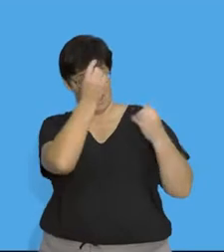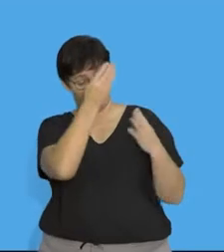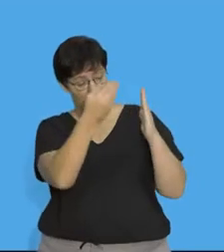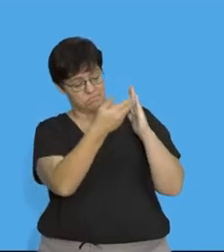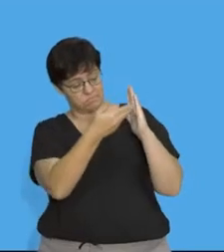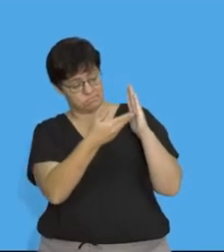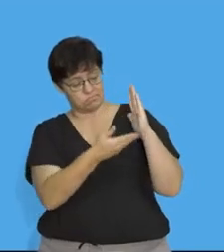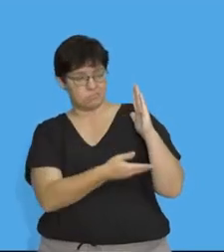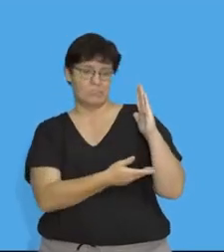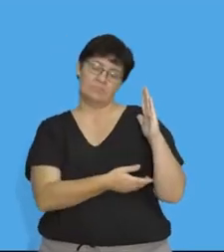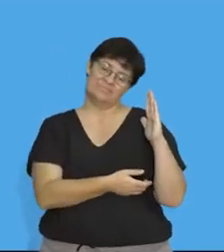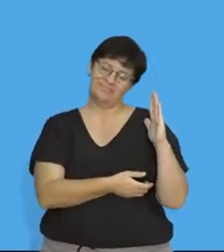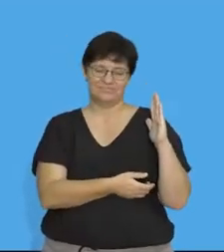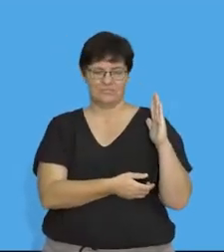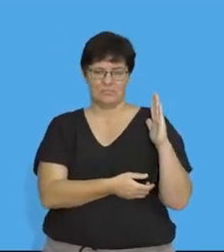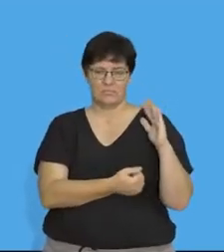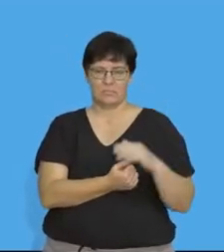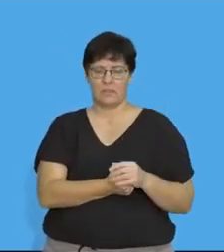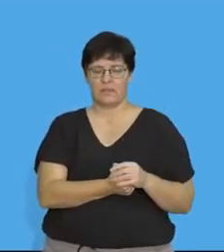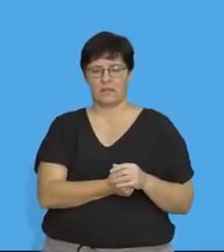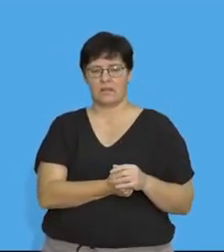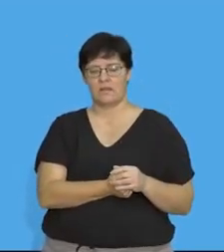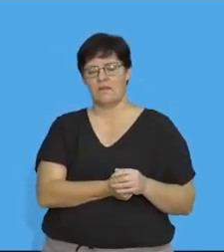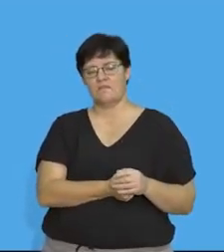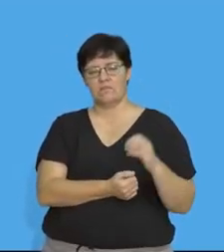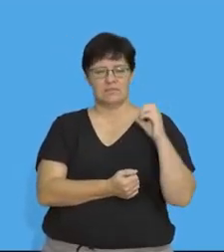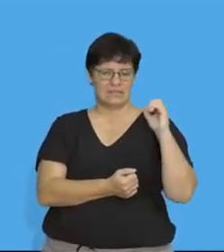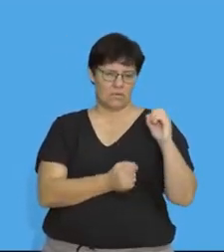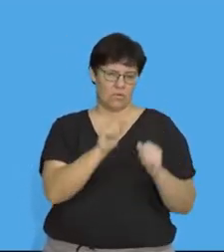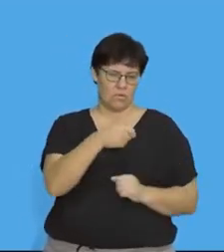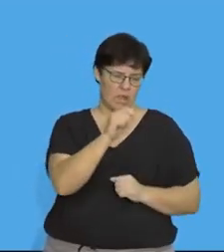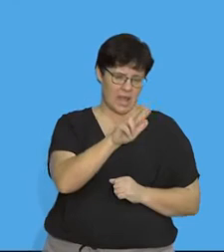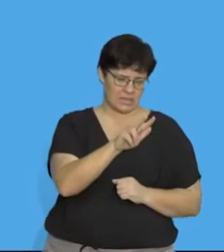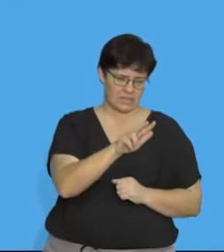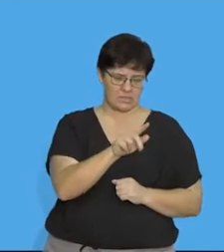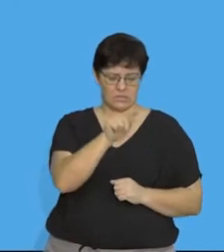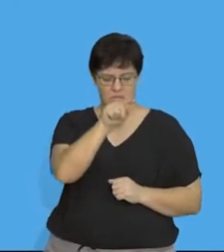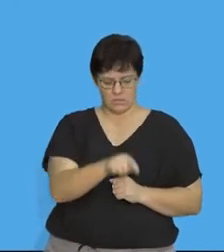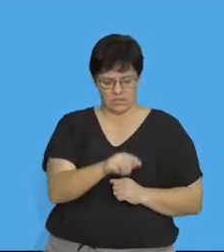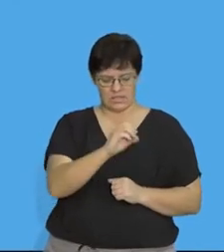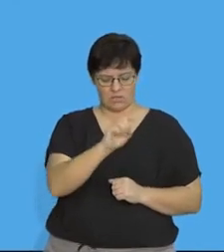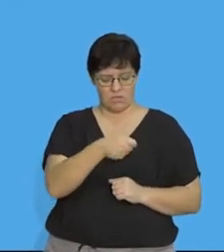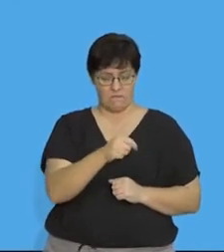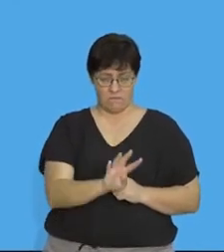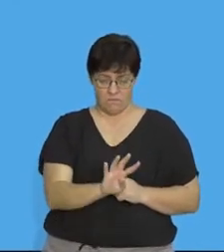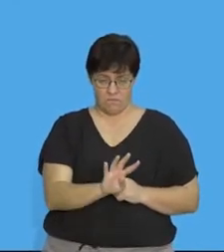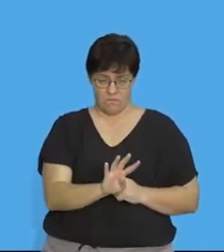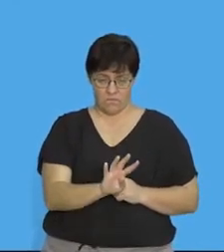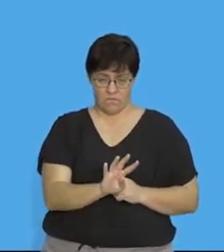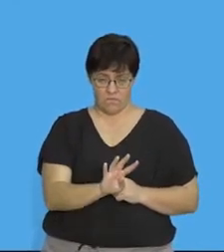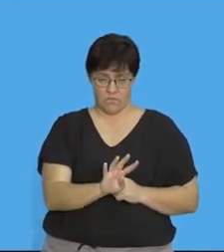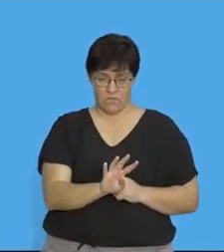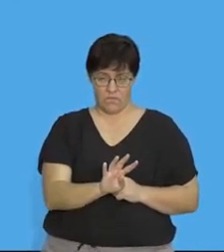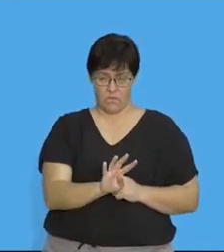say, well, if we went from 0.8 to 0.4, that factor that